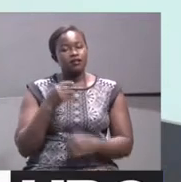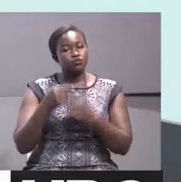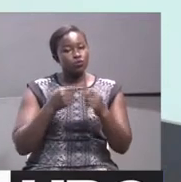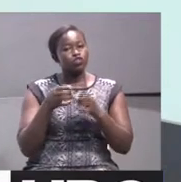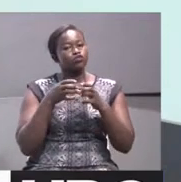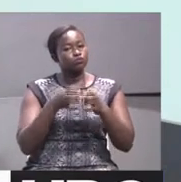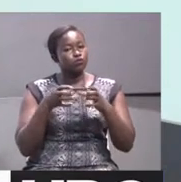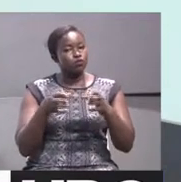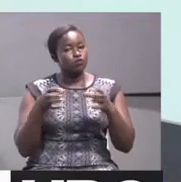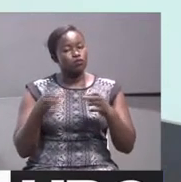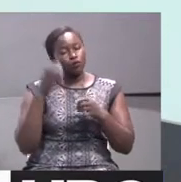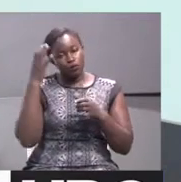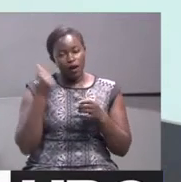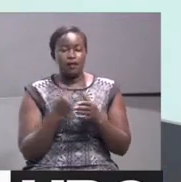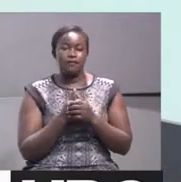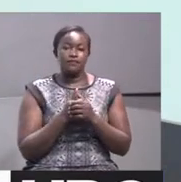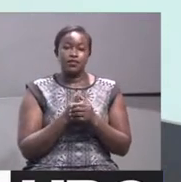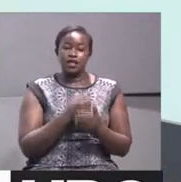increasing because